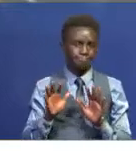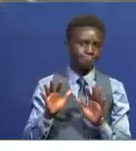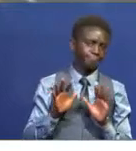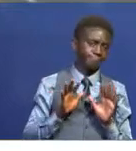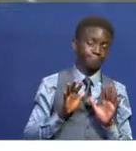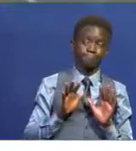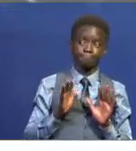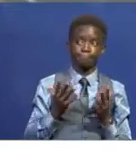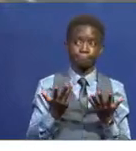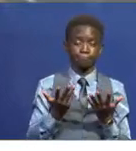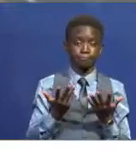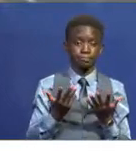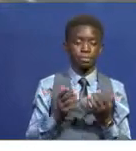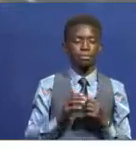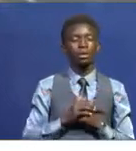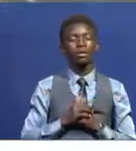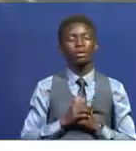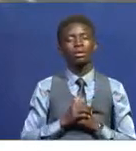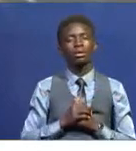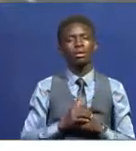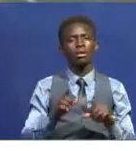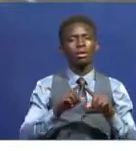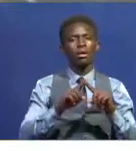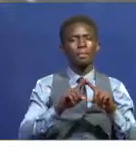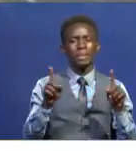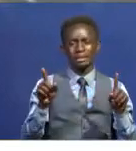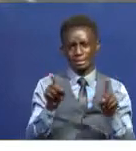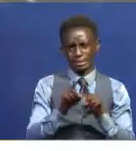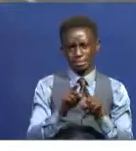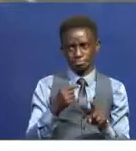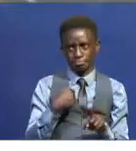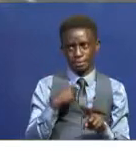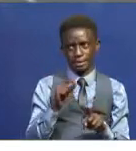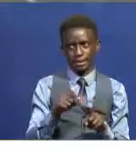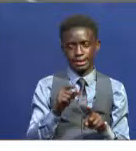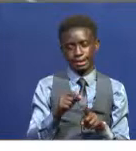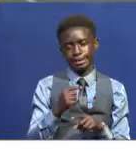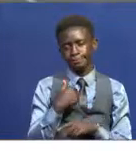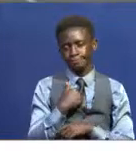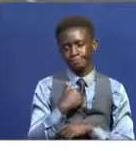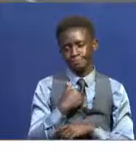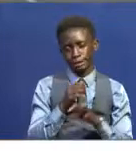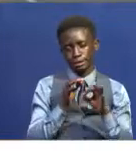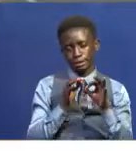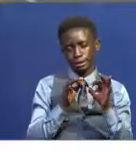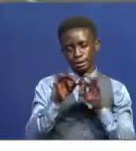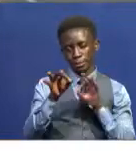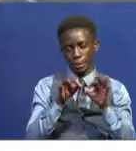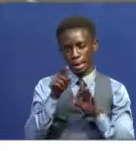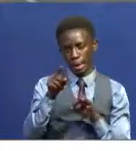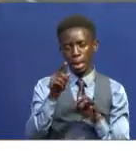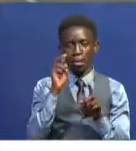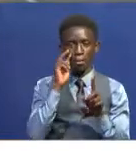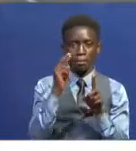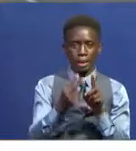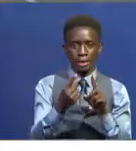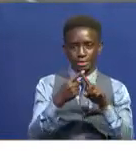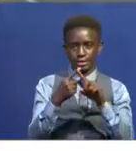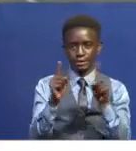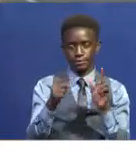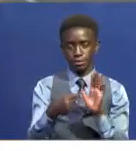But also, I want to look at it from this perspective of financial